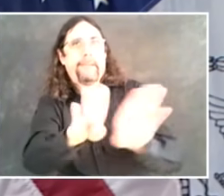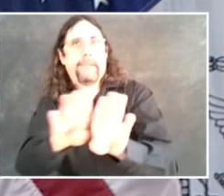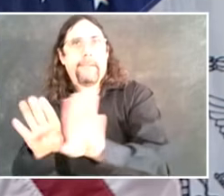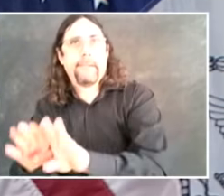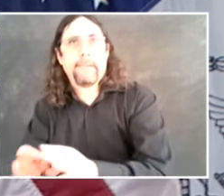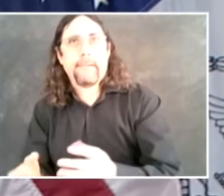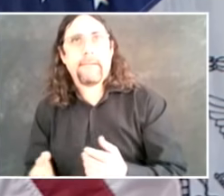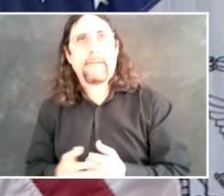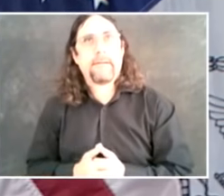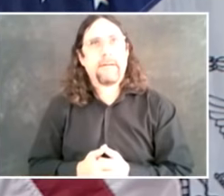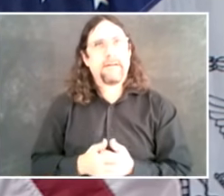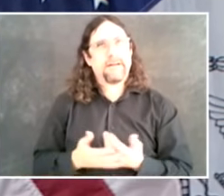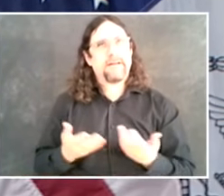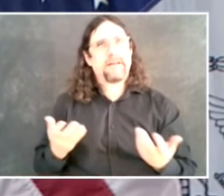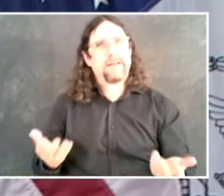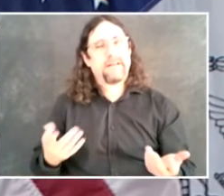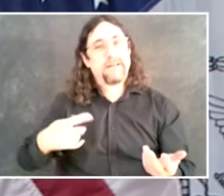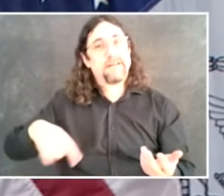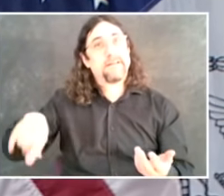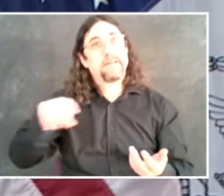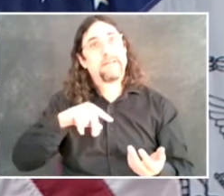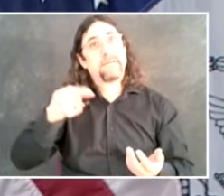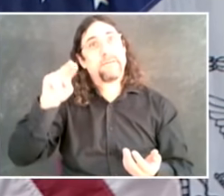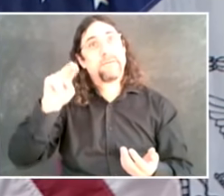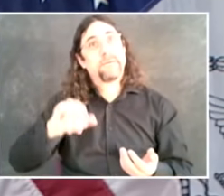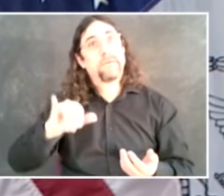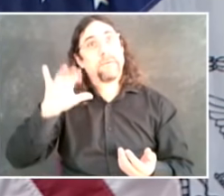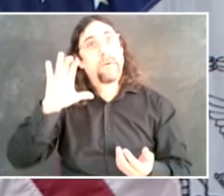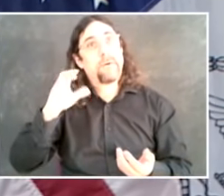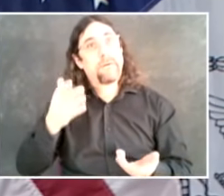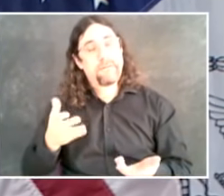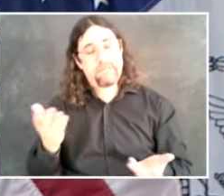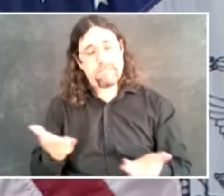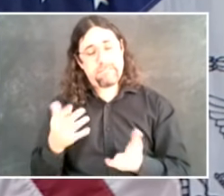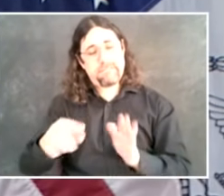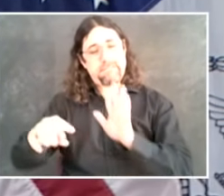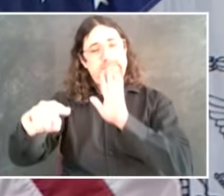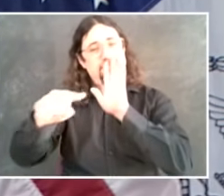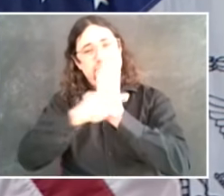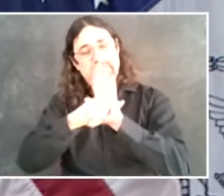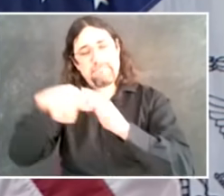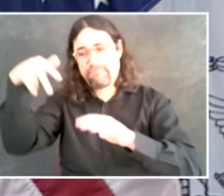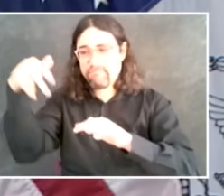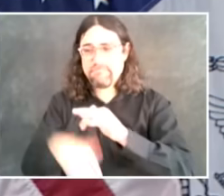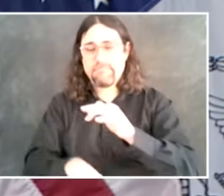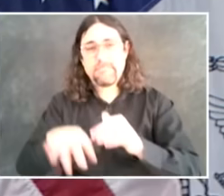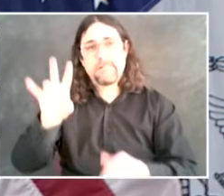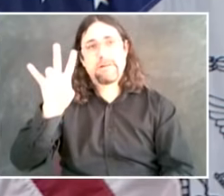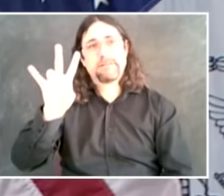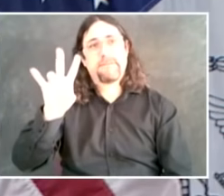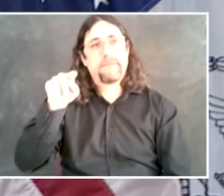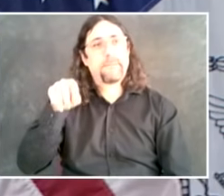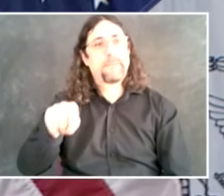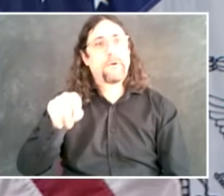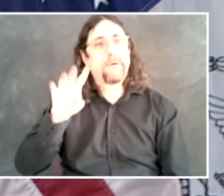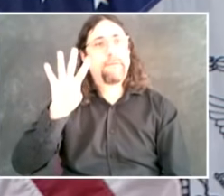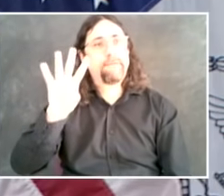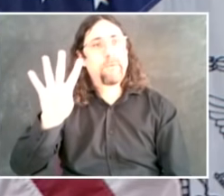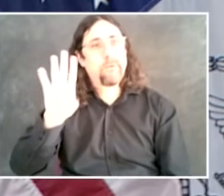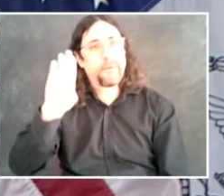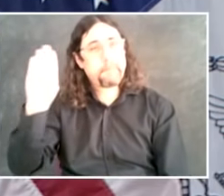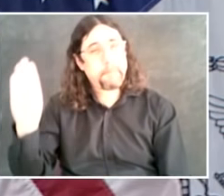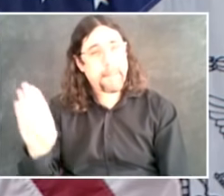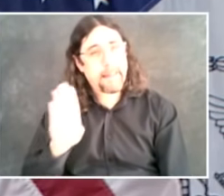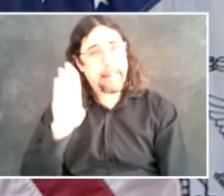fought heroically through it. I just want to see everyone in Washington show a little bit of respect for what New York City has gone through and so many cities and states